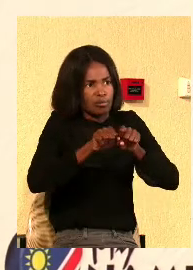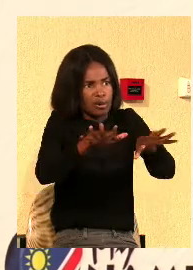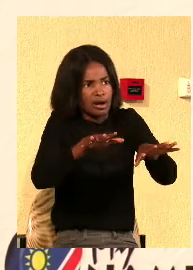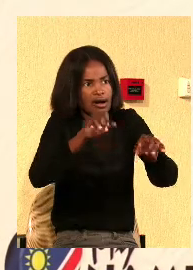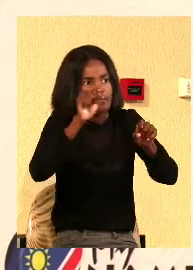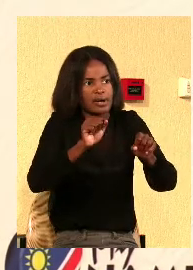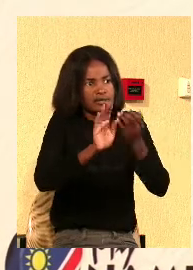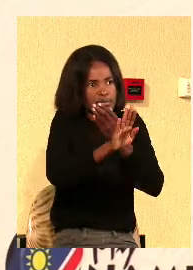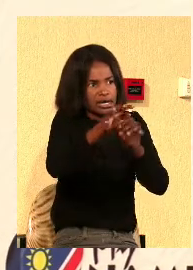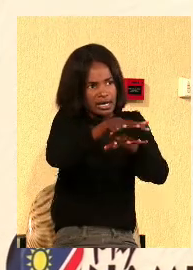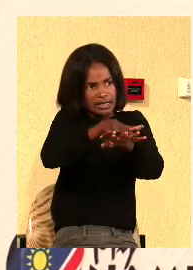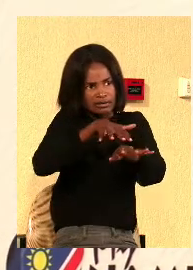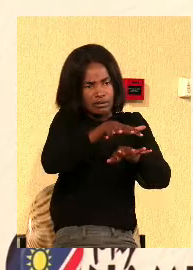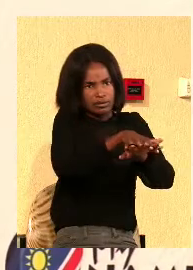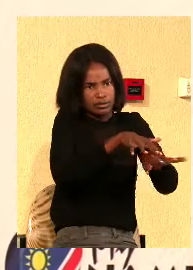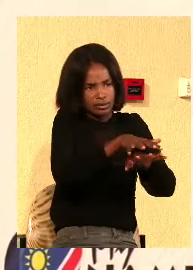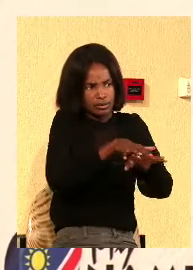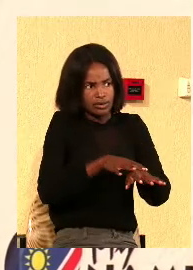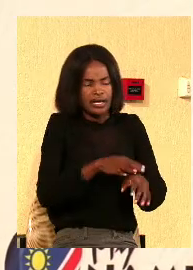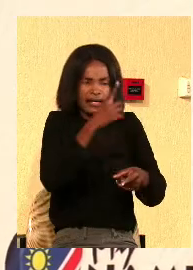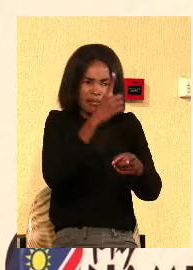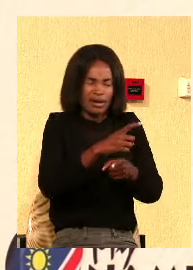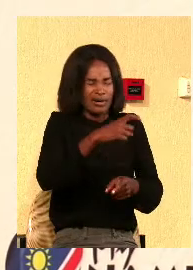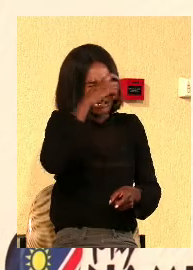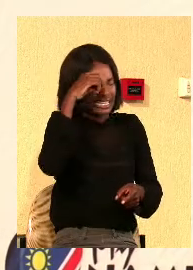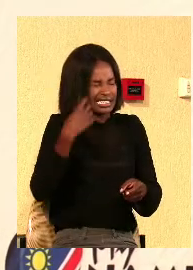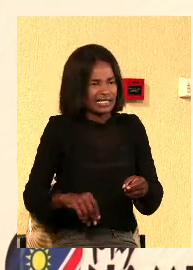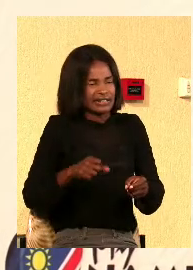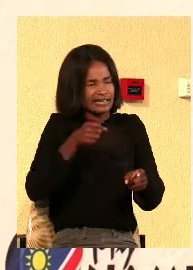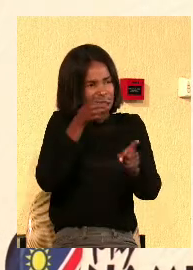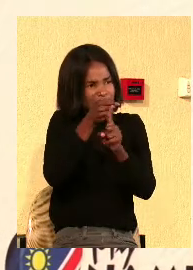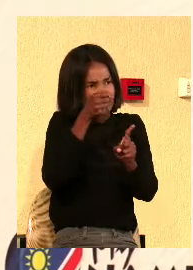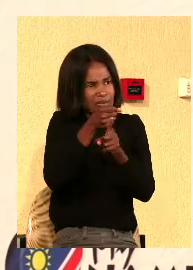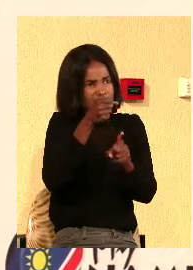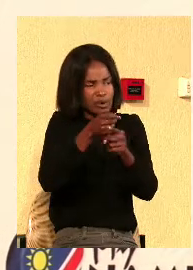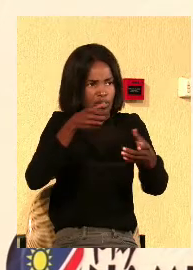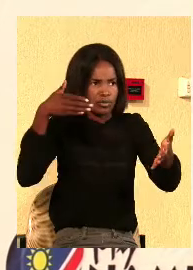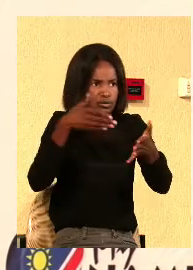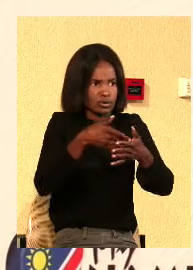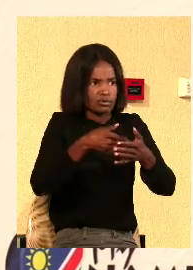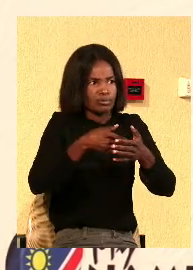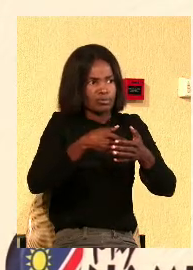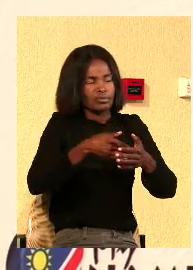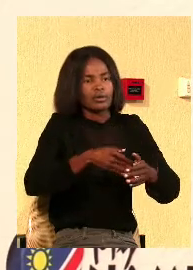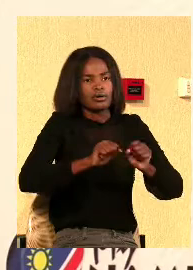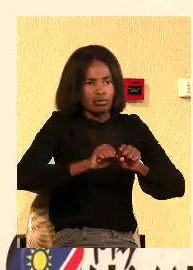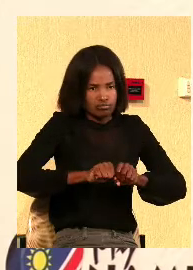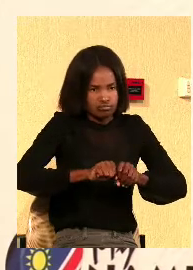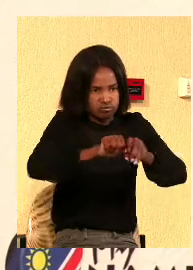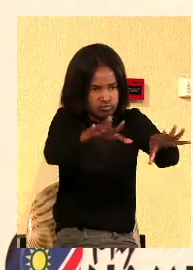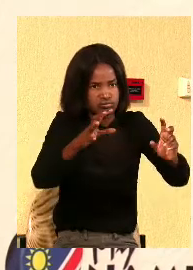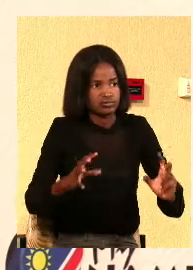have to redouble efforts to contain and stop that community transmission. Otherwise, if we